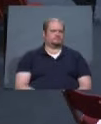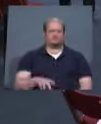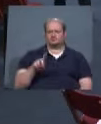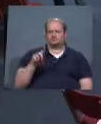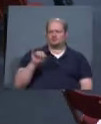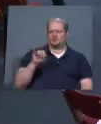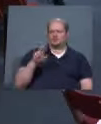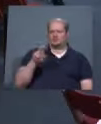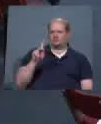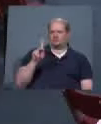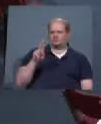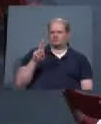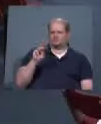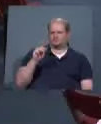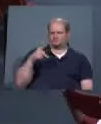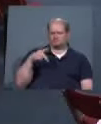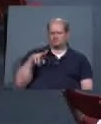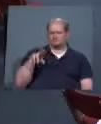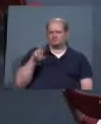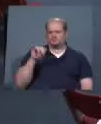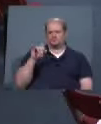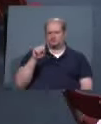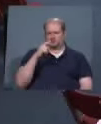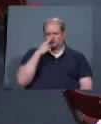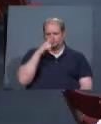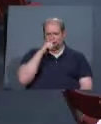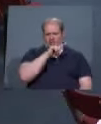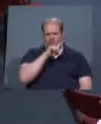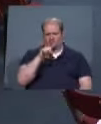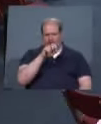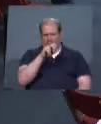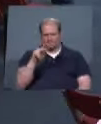Director Campiros? Could you come back? Yes,